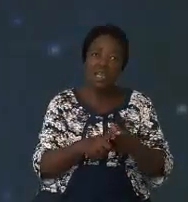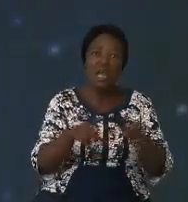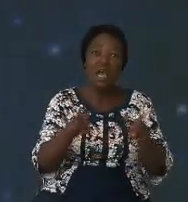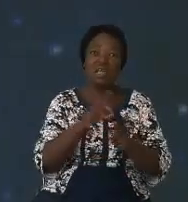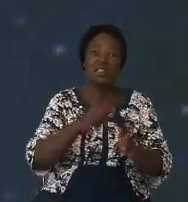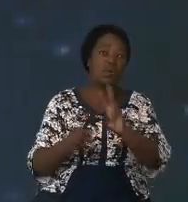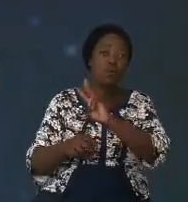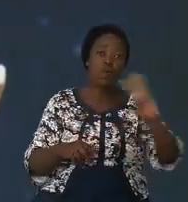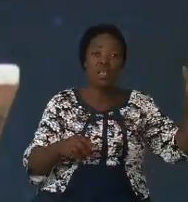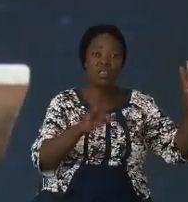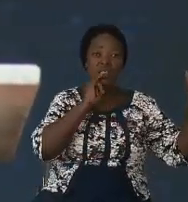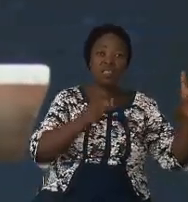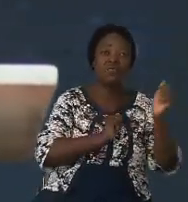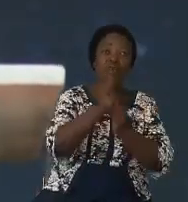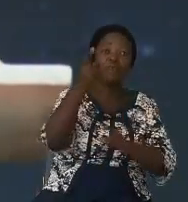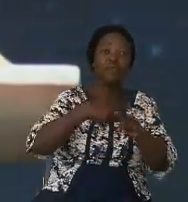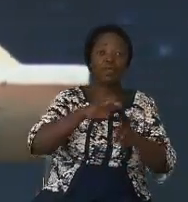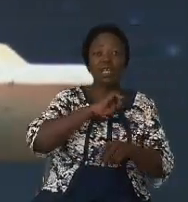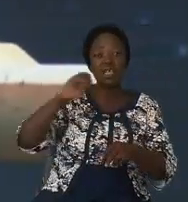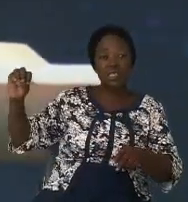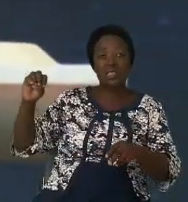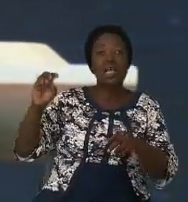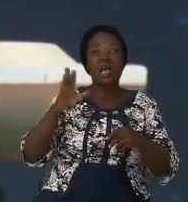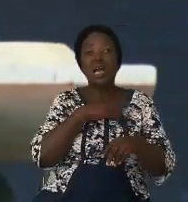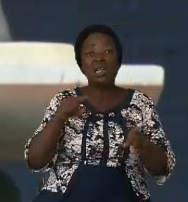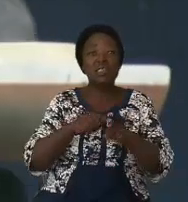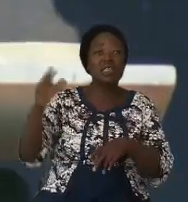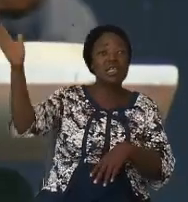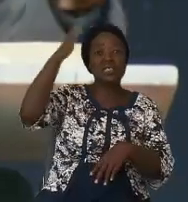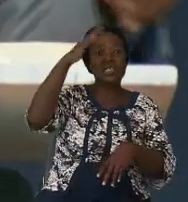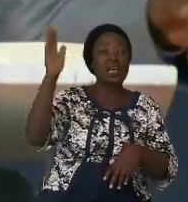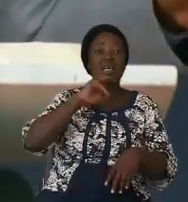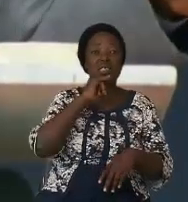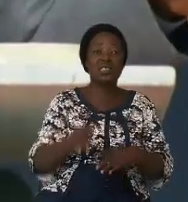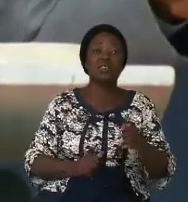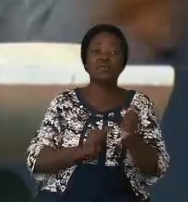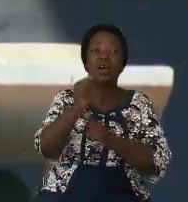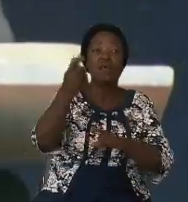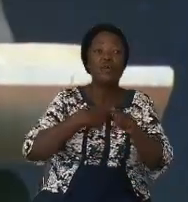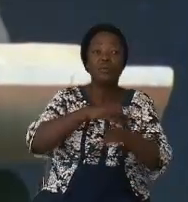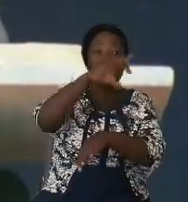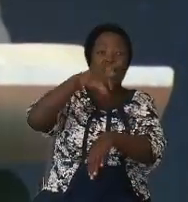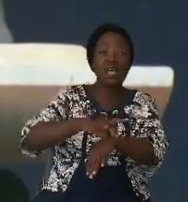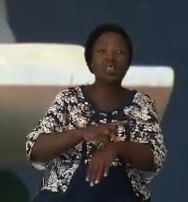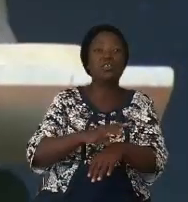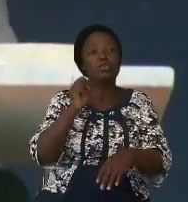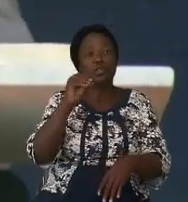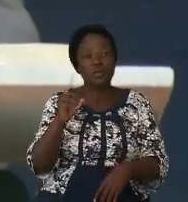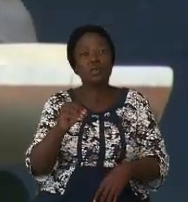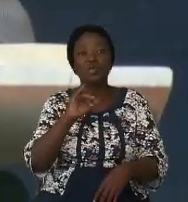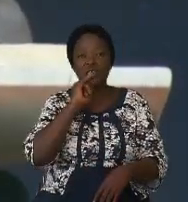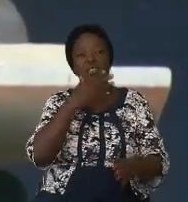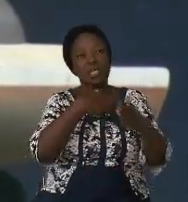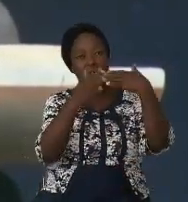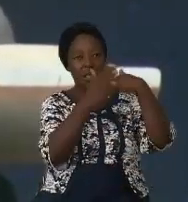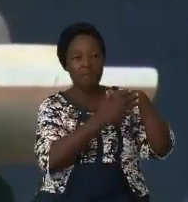And then, as the west is far from the east, As the sky is